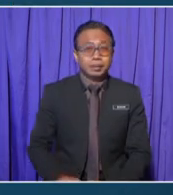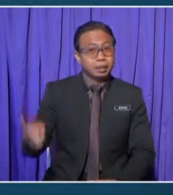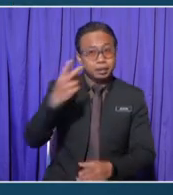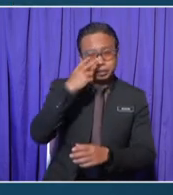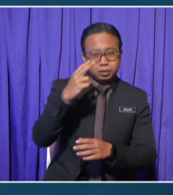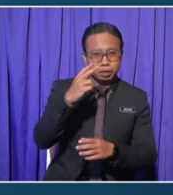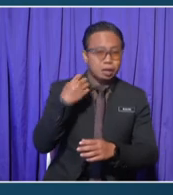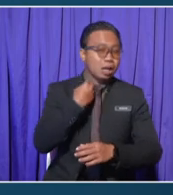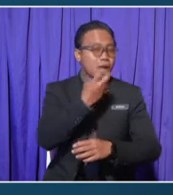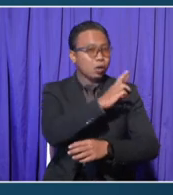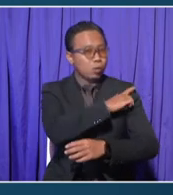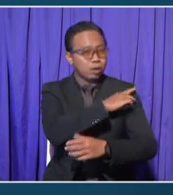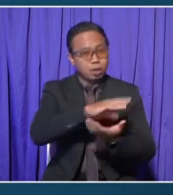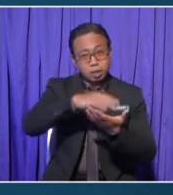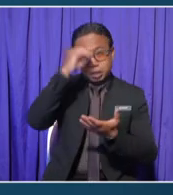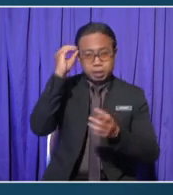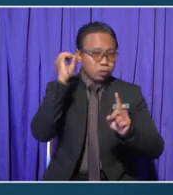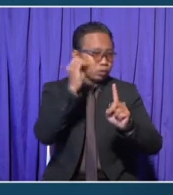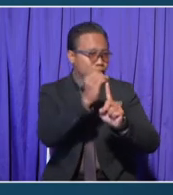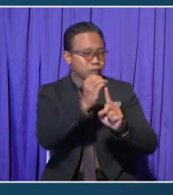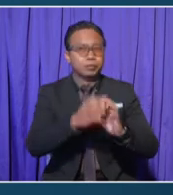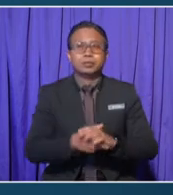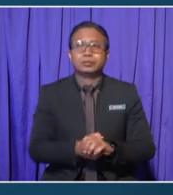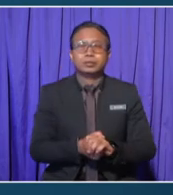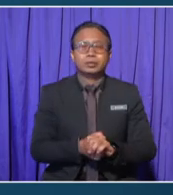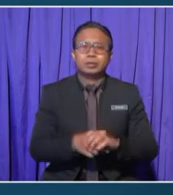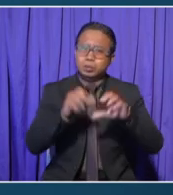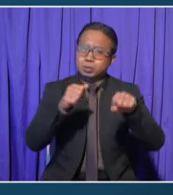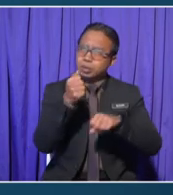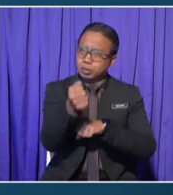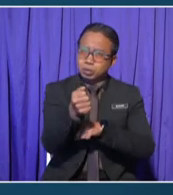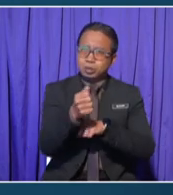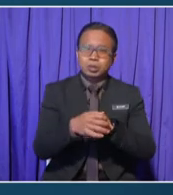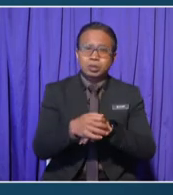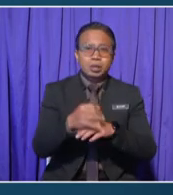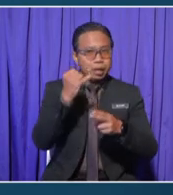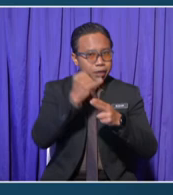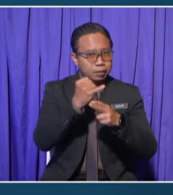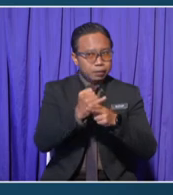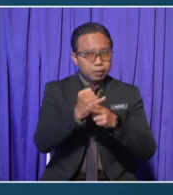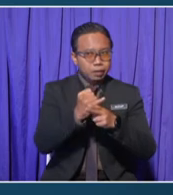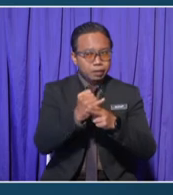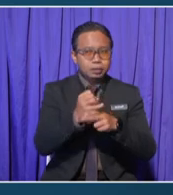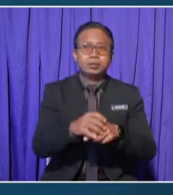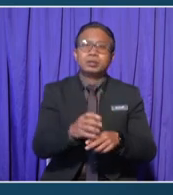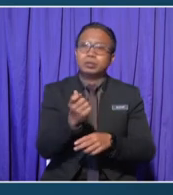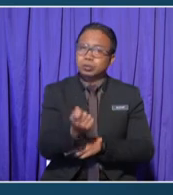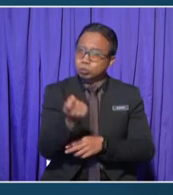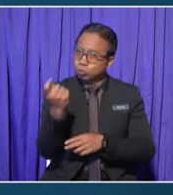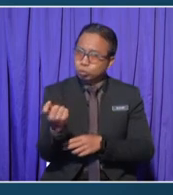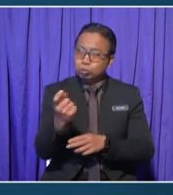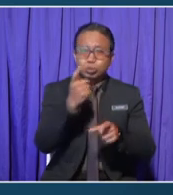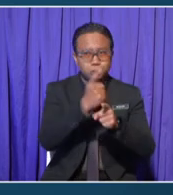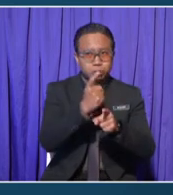Let's check our learning objective. Can you identify appropriate tools